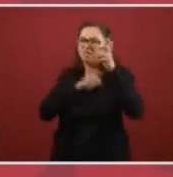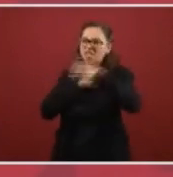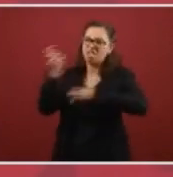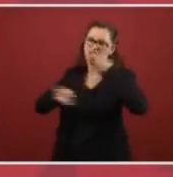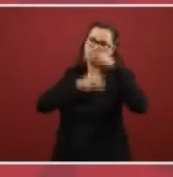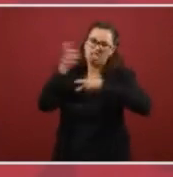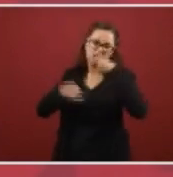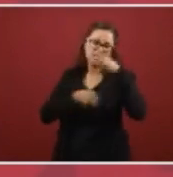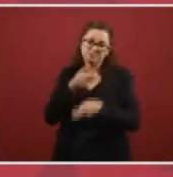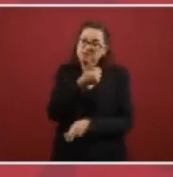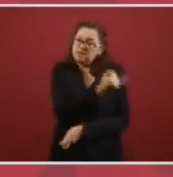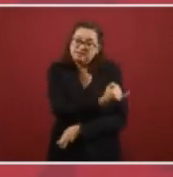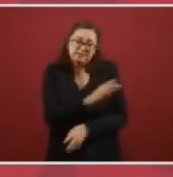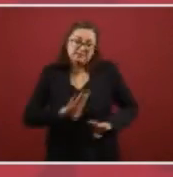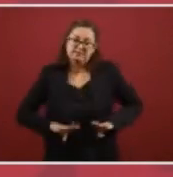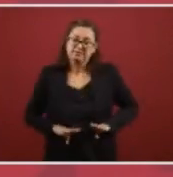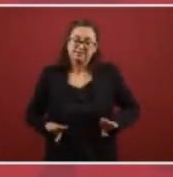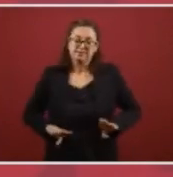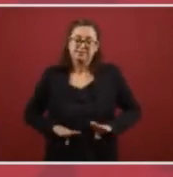to